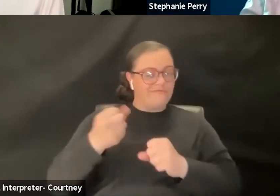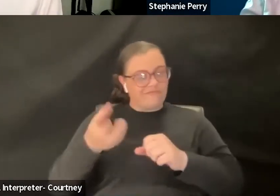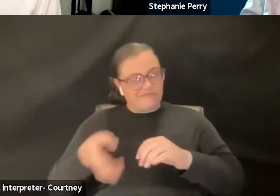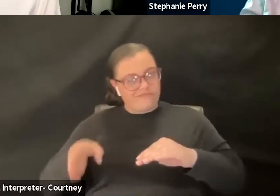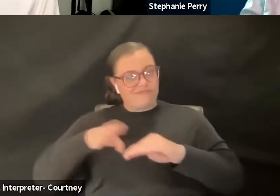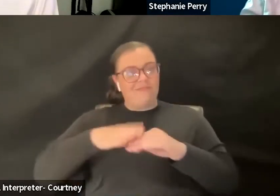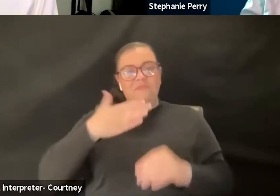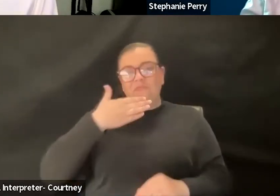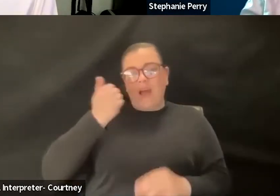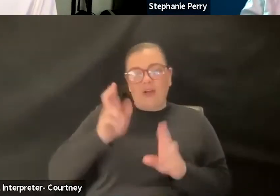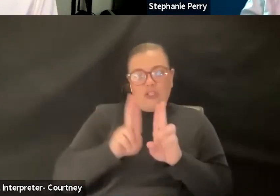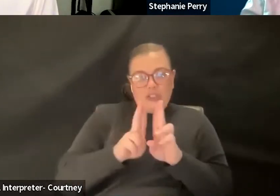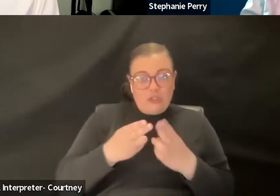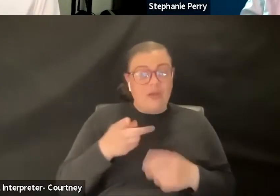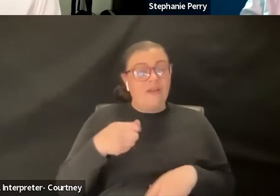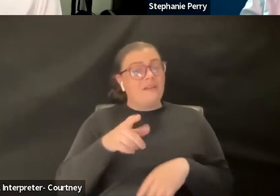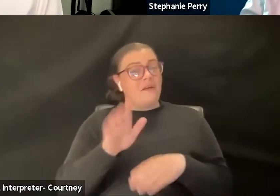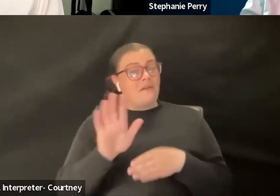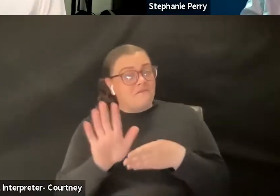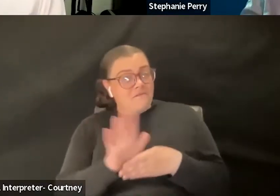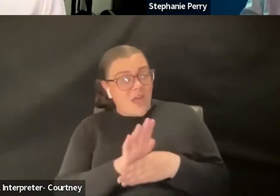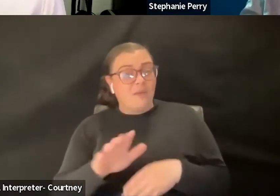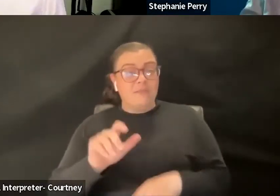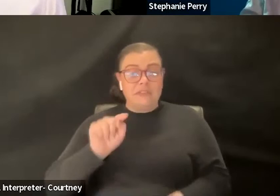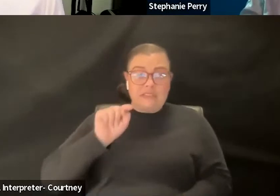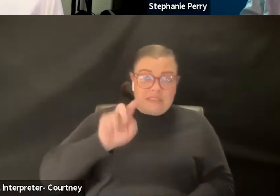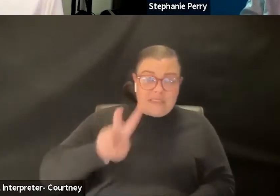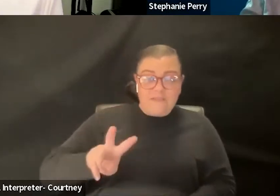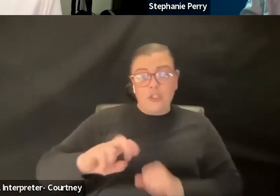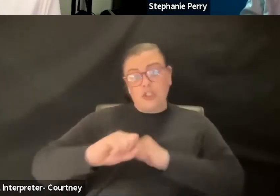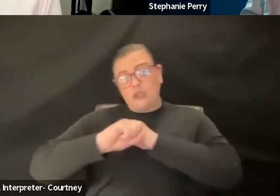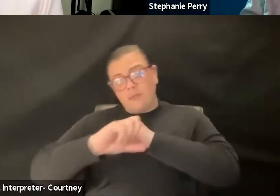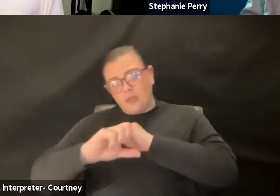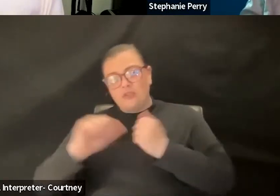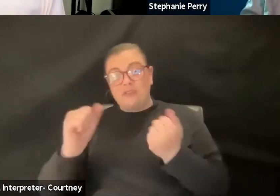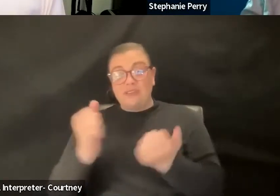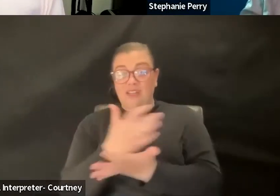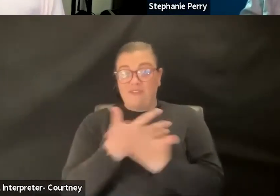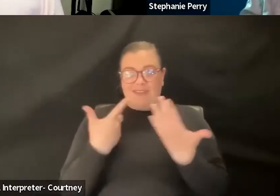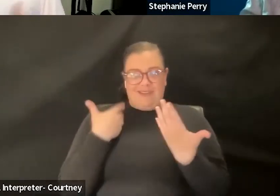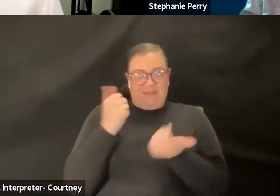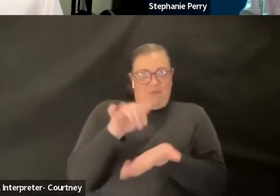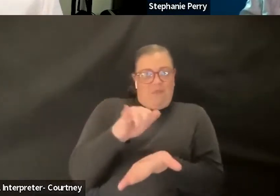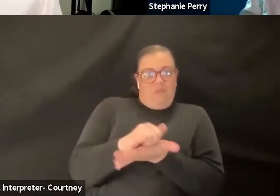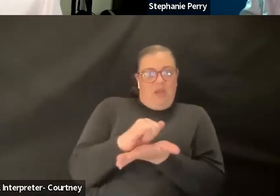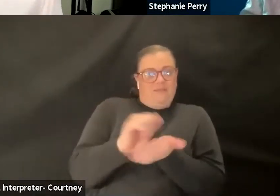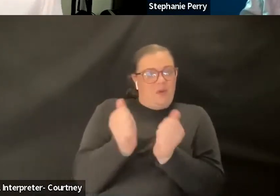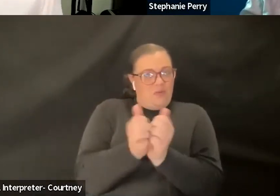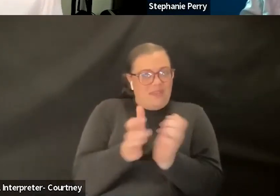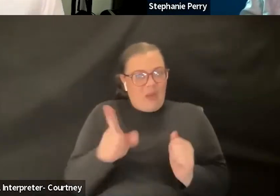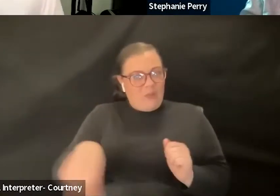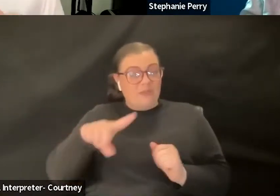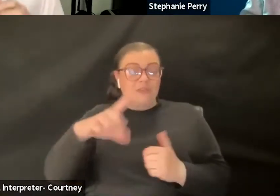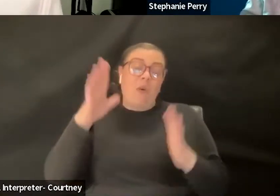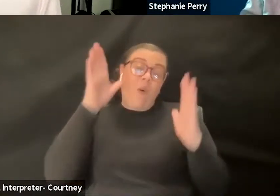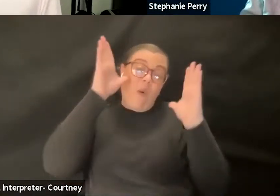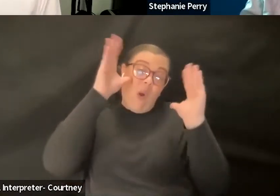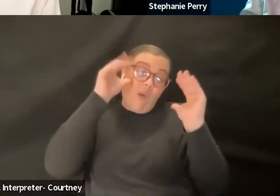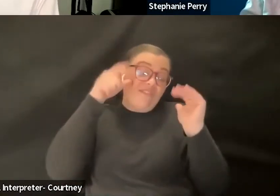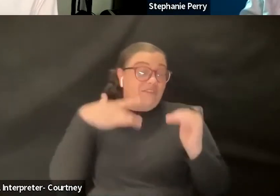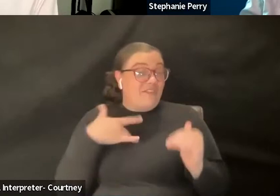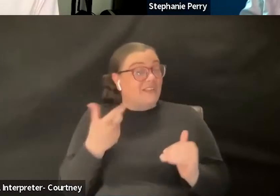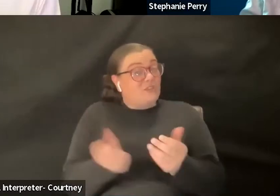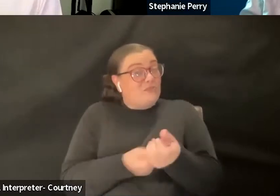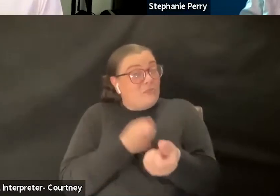and commercials and all the other projects that couldn't happen without you. So hopefully this has been supportive in making sure that you get the